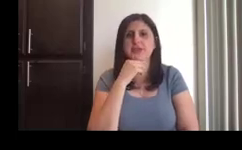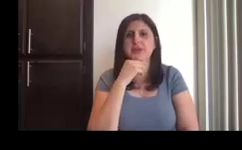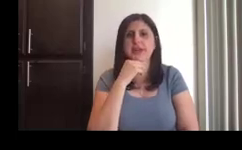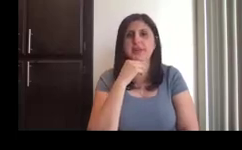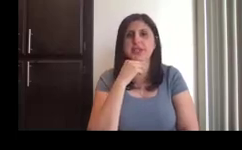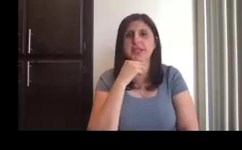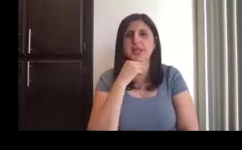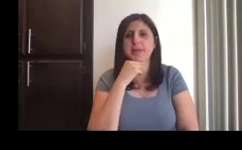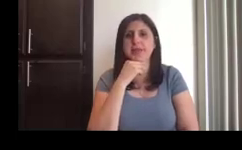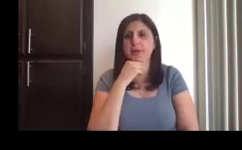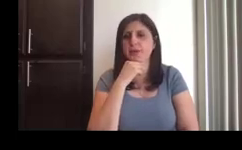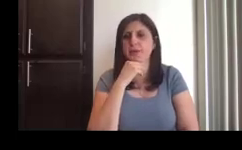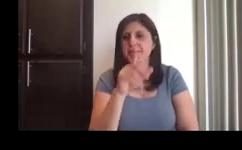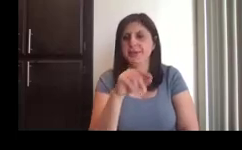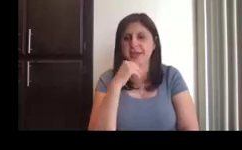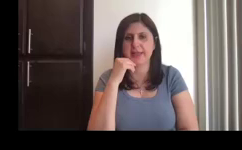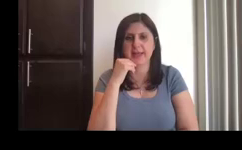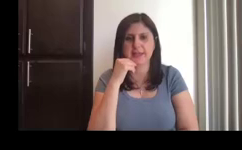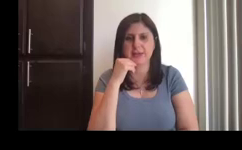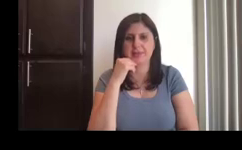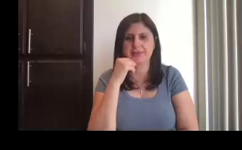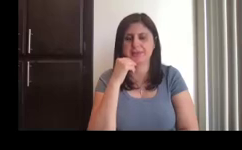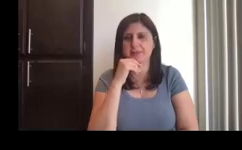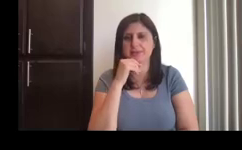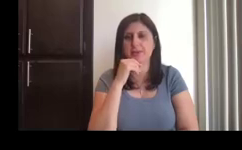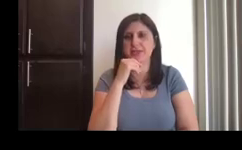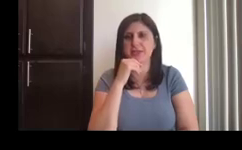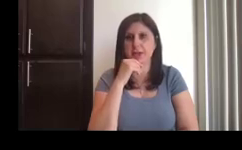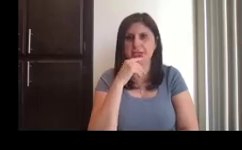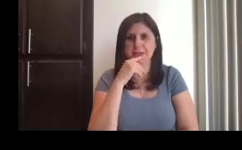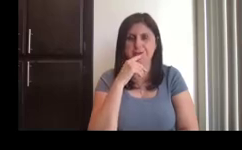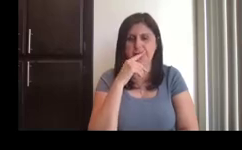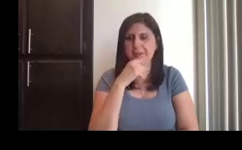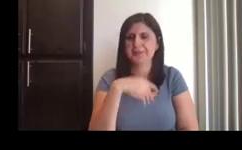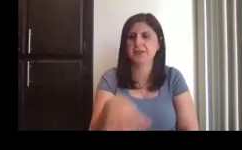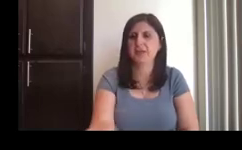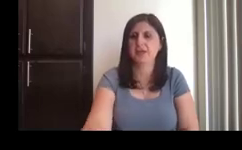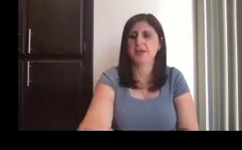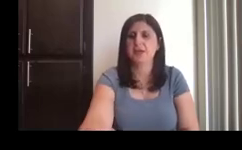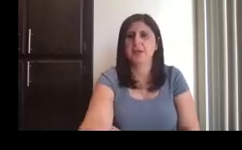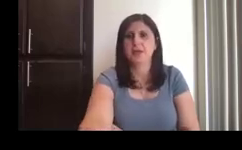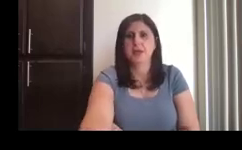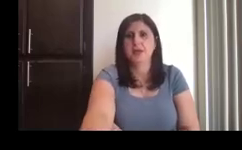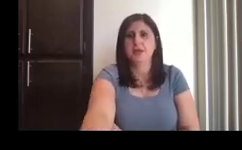There is a really fun numbers game that we will be doing in class as well to practice your numbers. Okay.